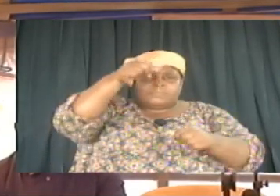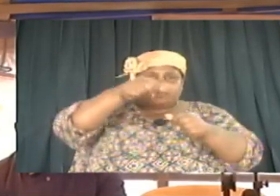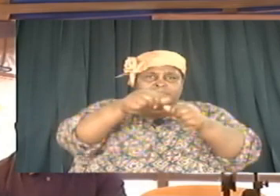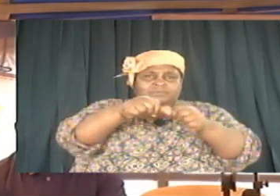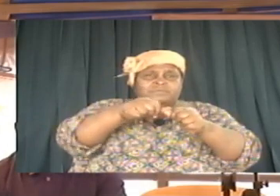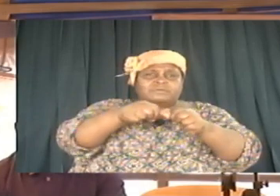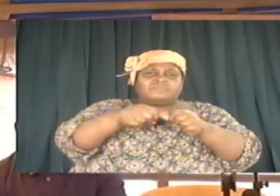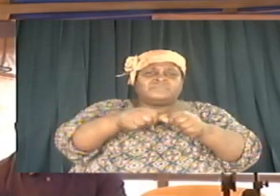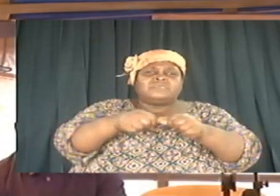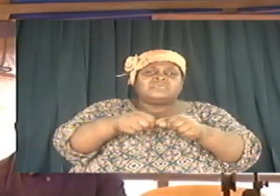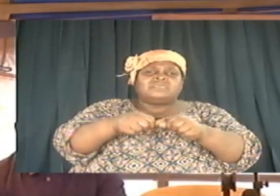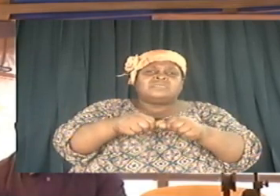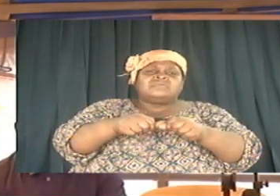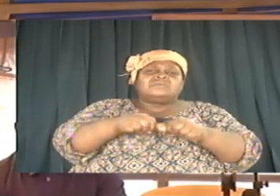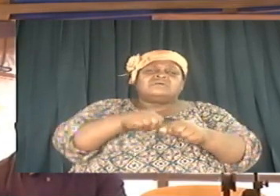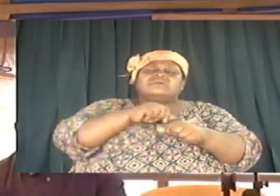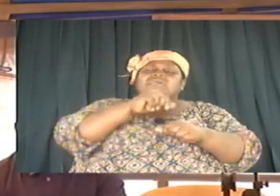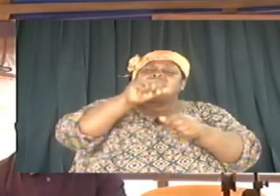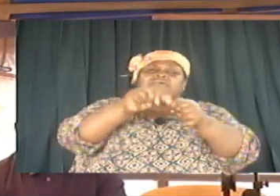the entire